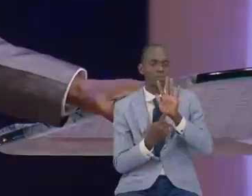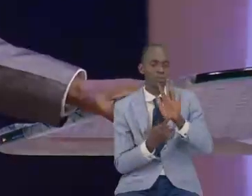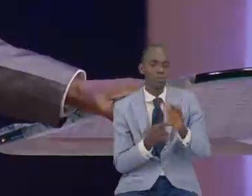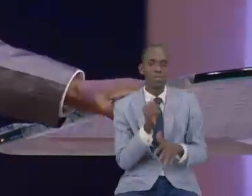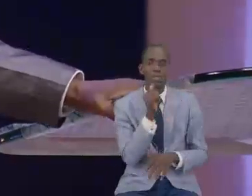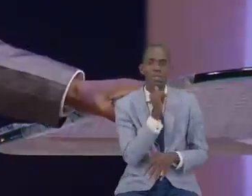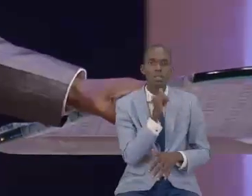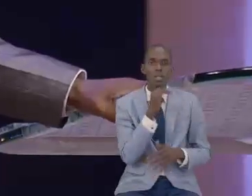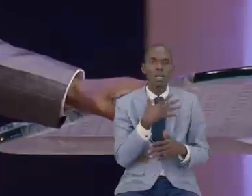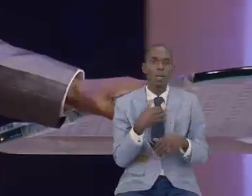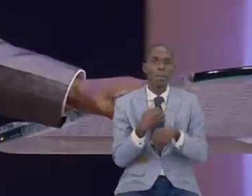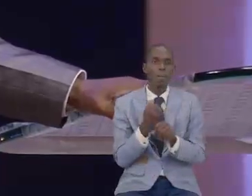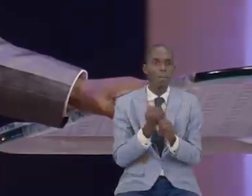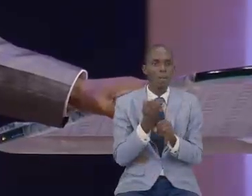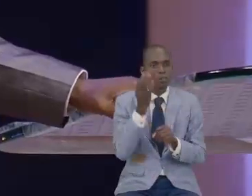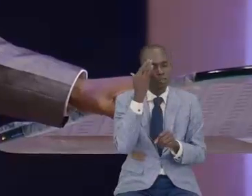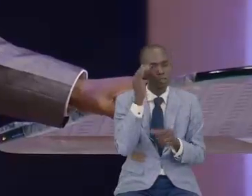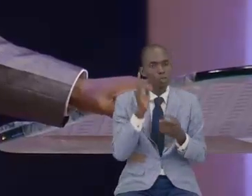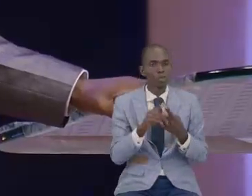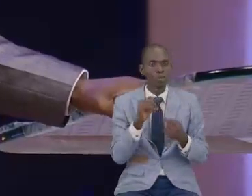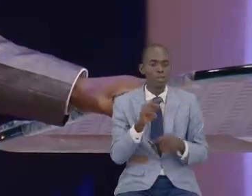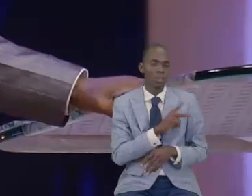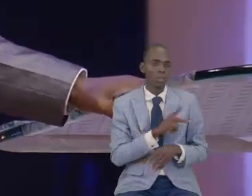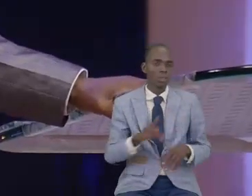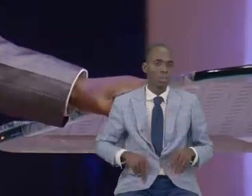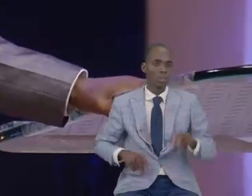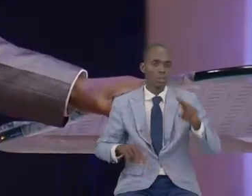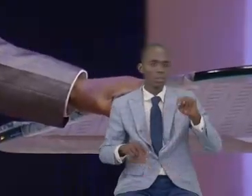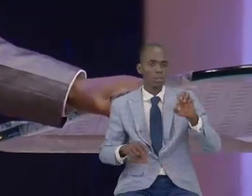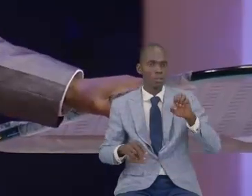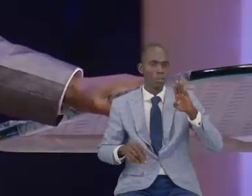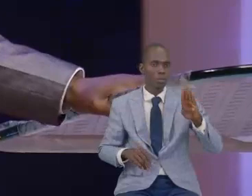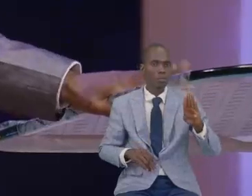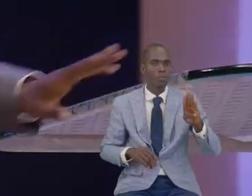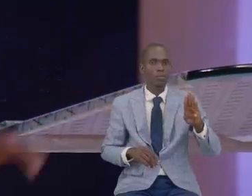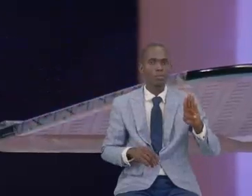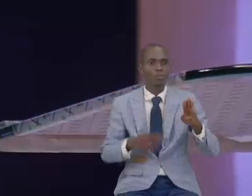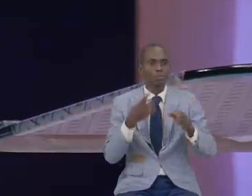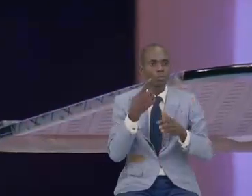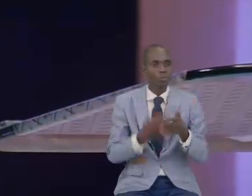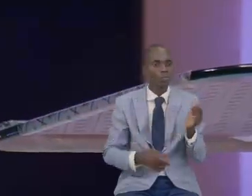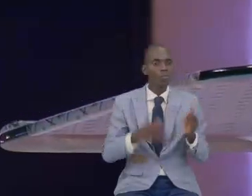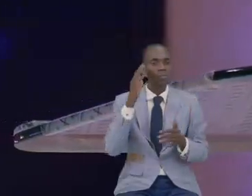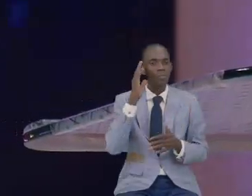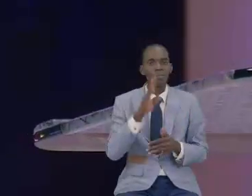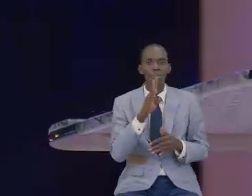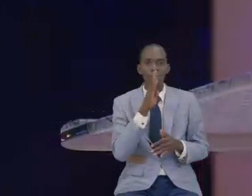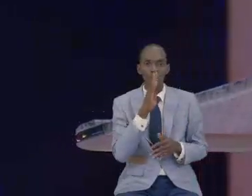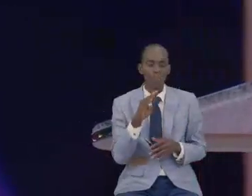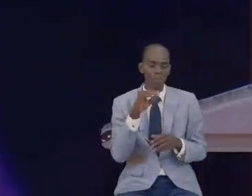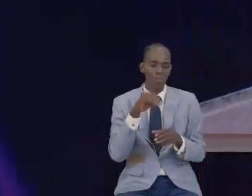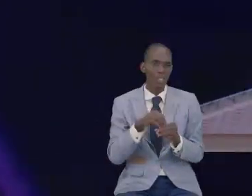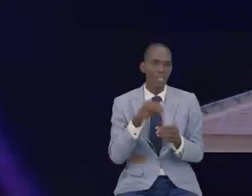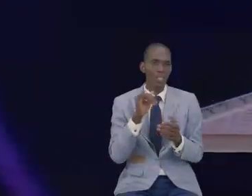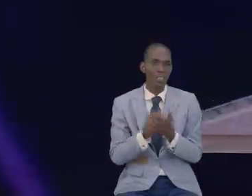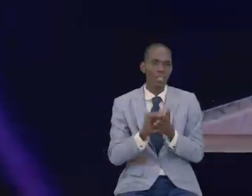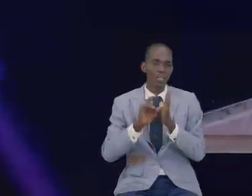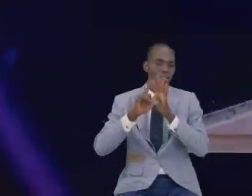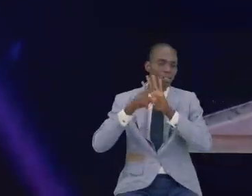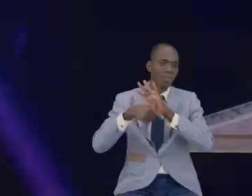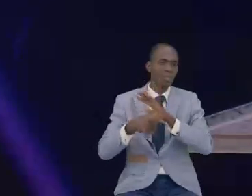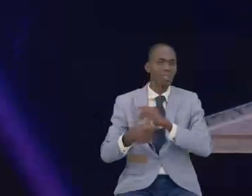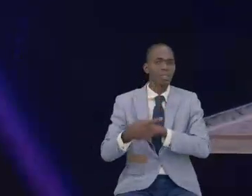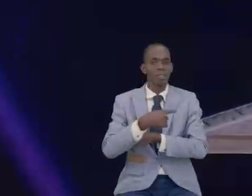and maketh known to the king Nebuchadnezzar what shall be in the